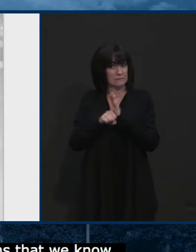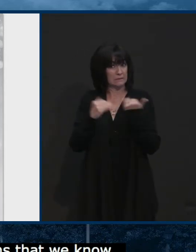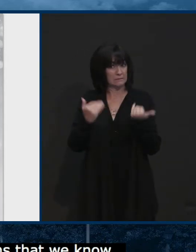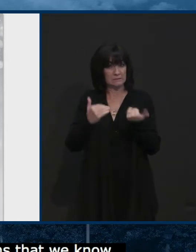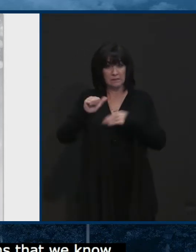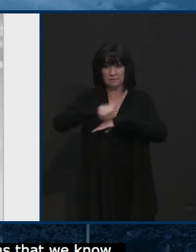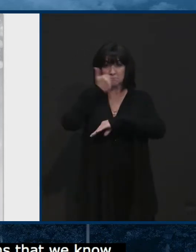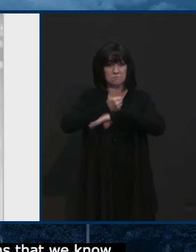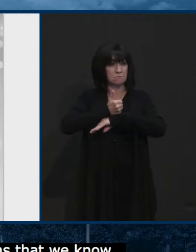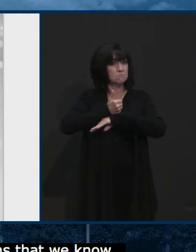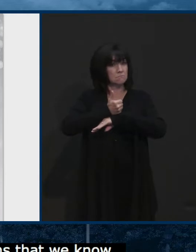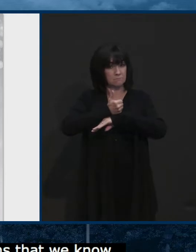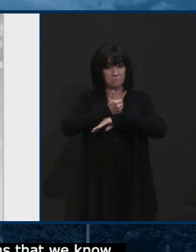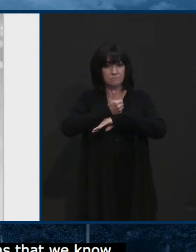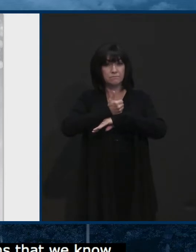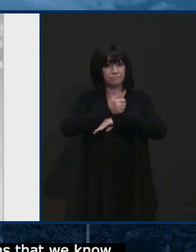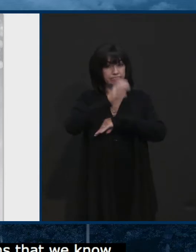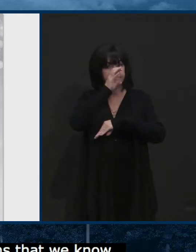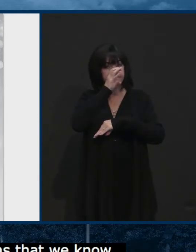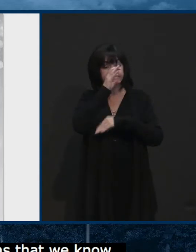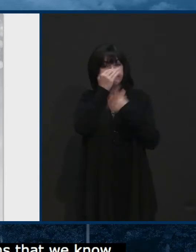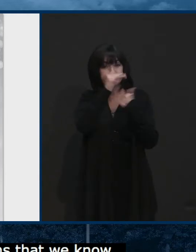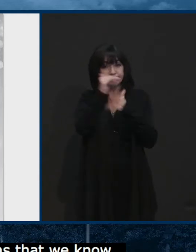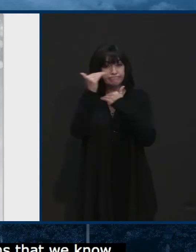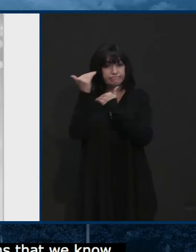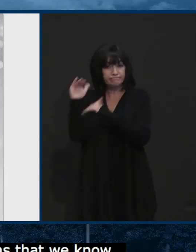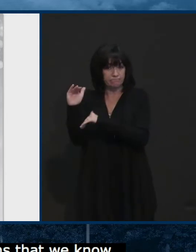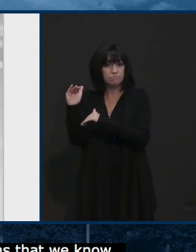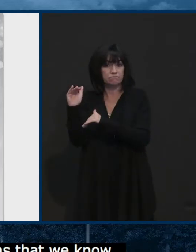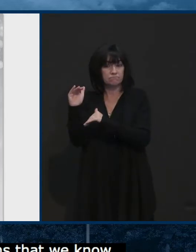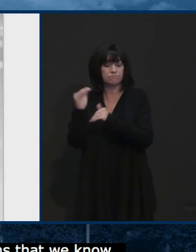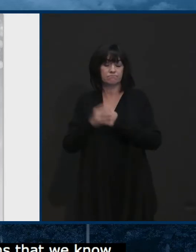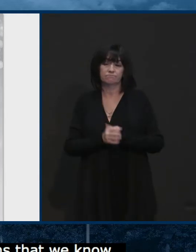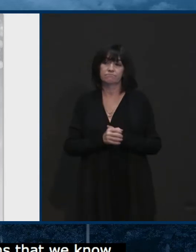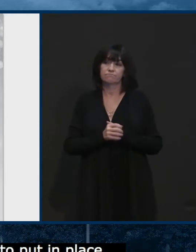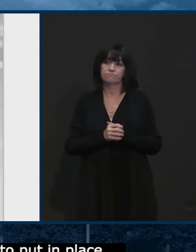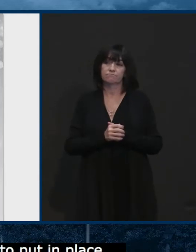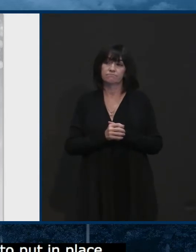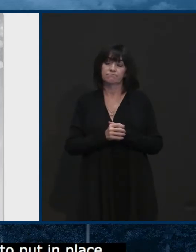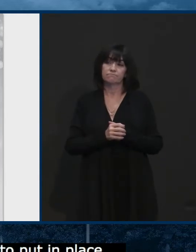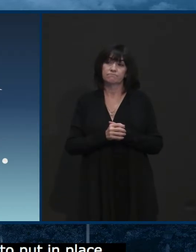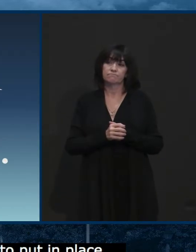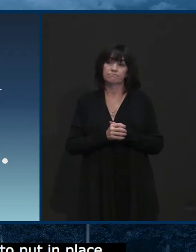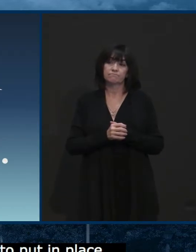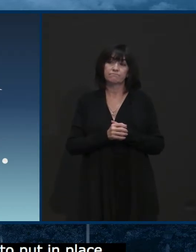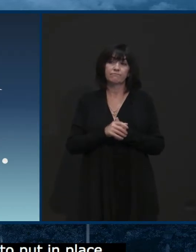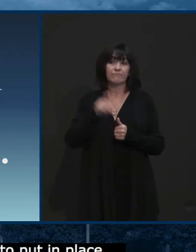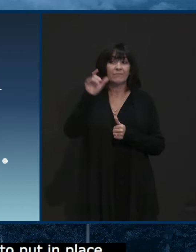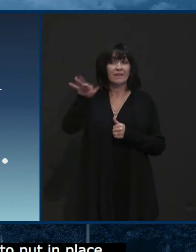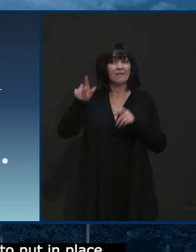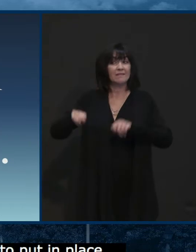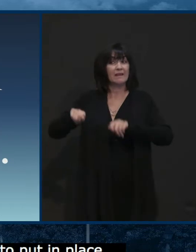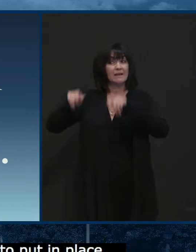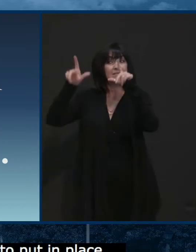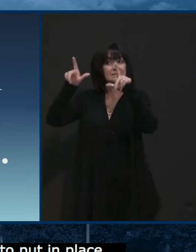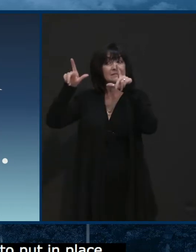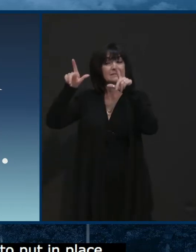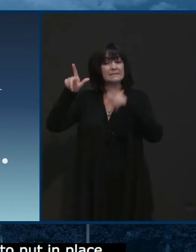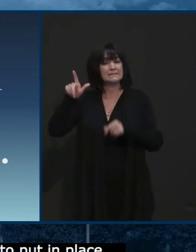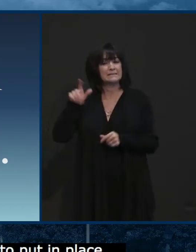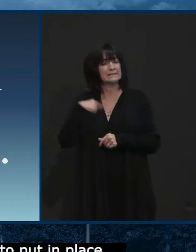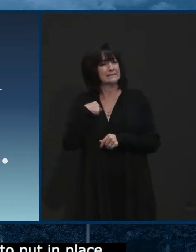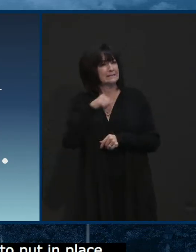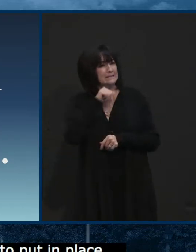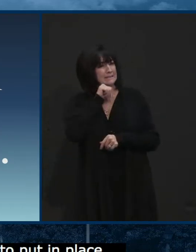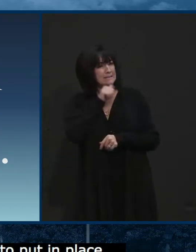to be put in place, get put in place as well. The next slide, I'm not sure I understand the whole thing behind